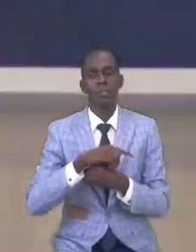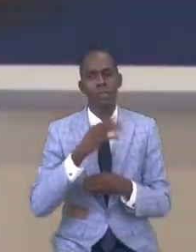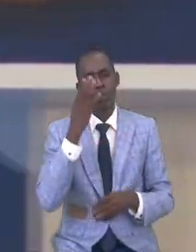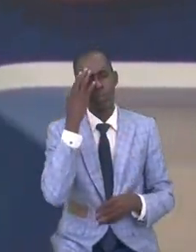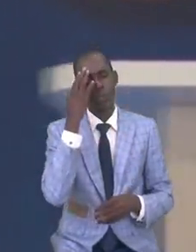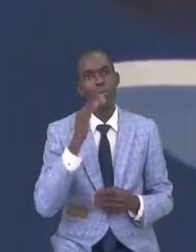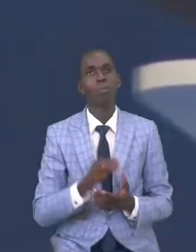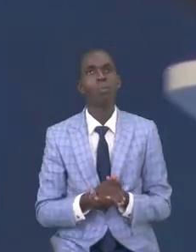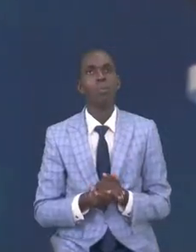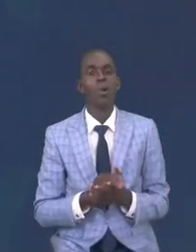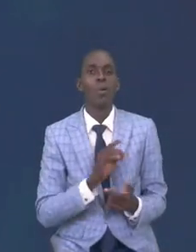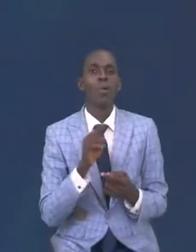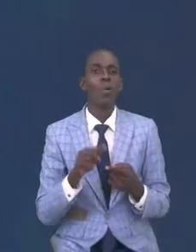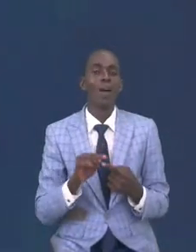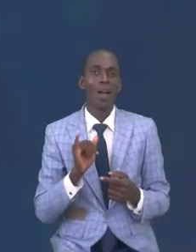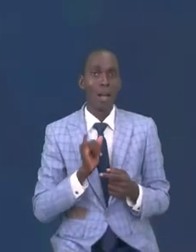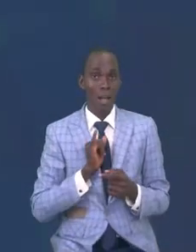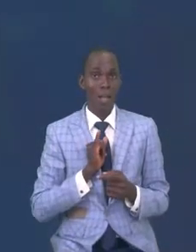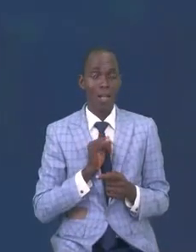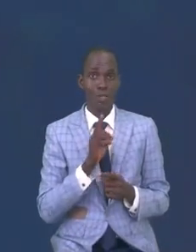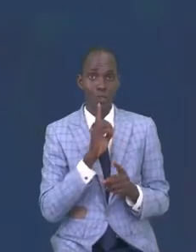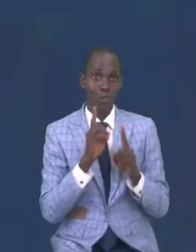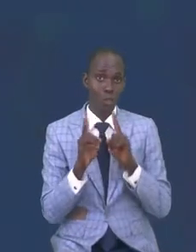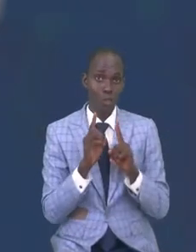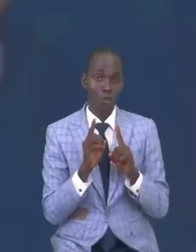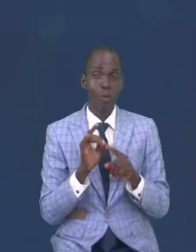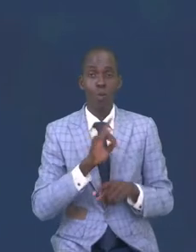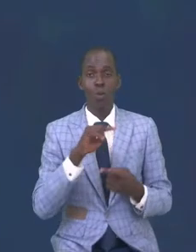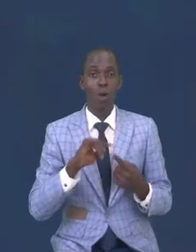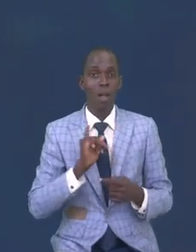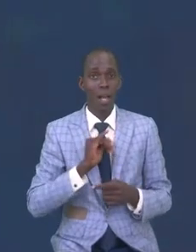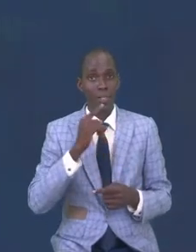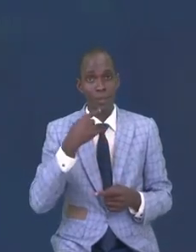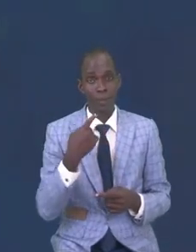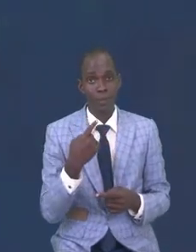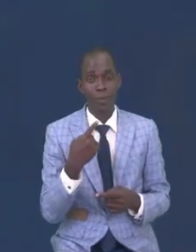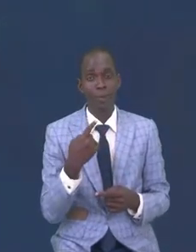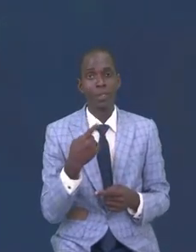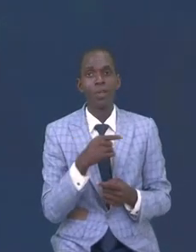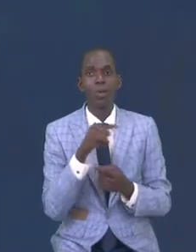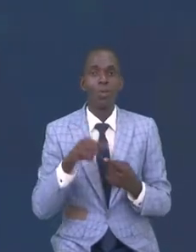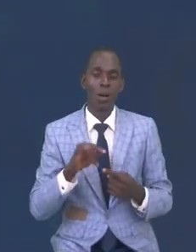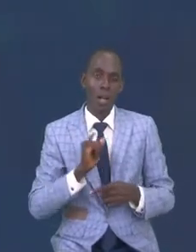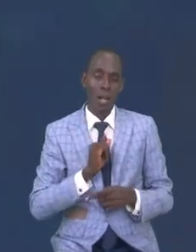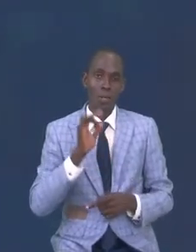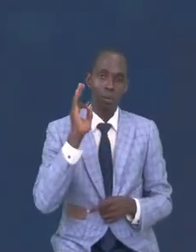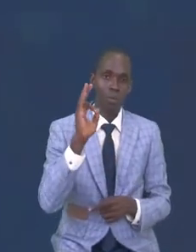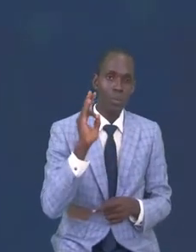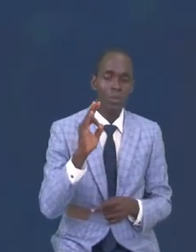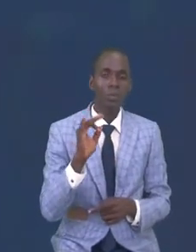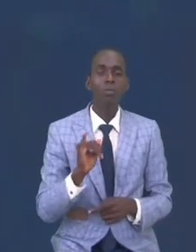when I talk, when I speak, when I preach, I'd like